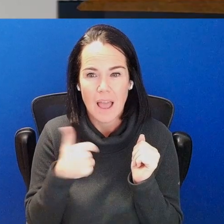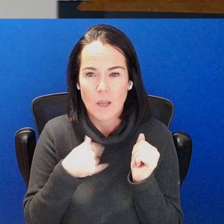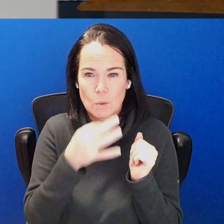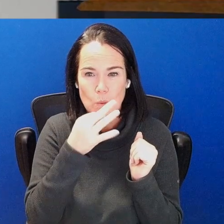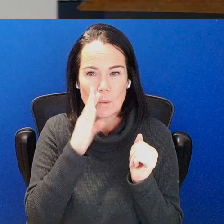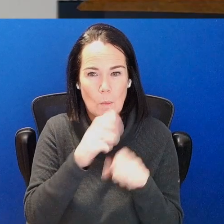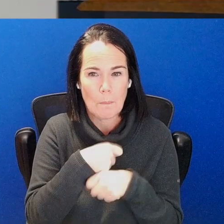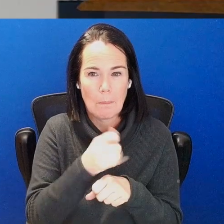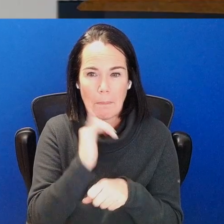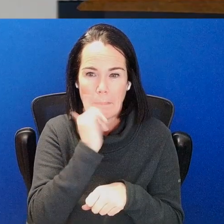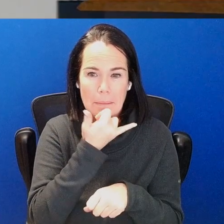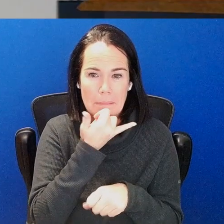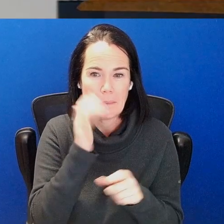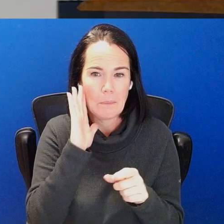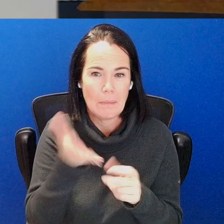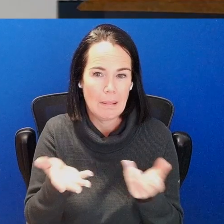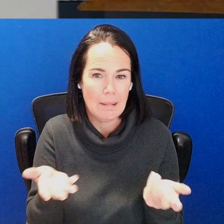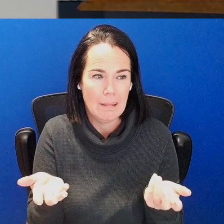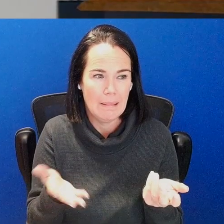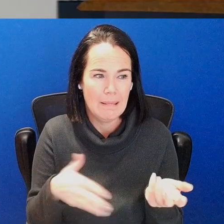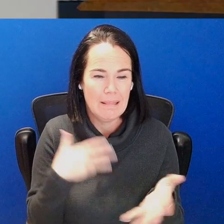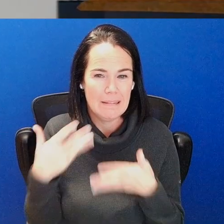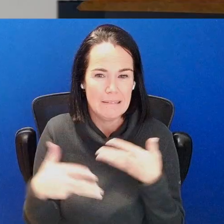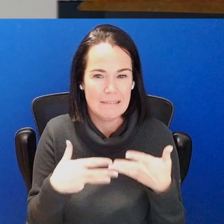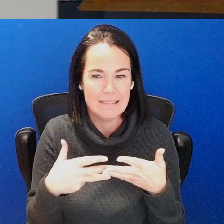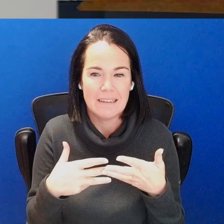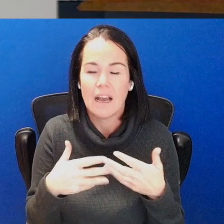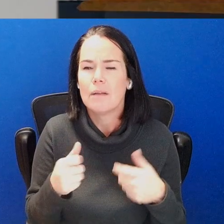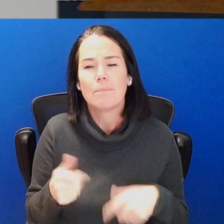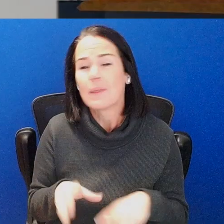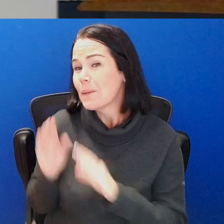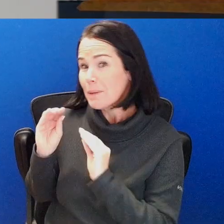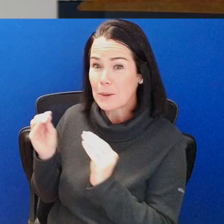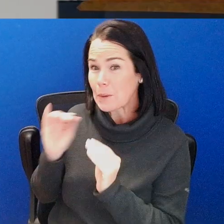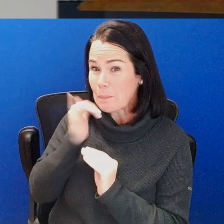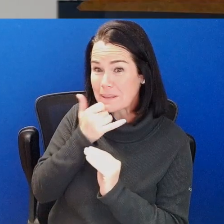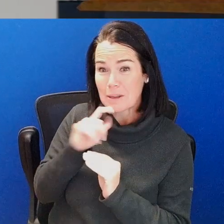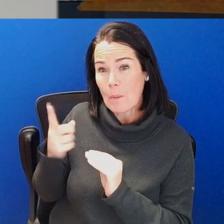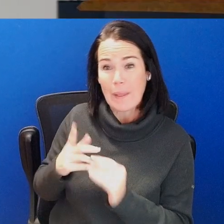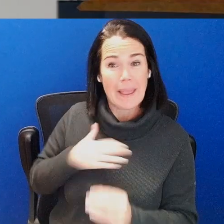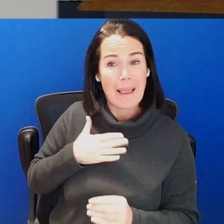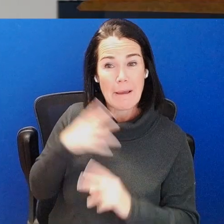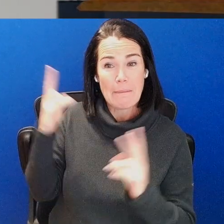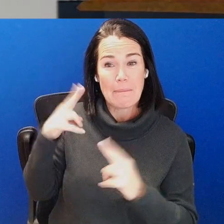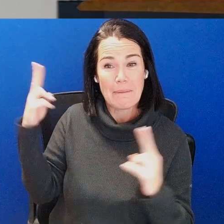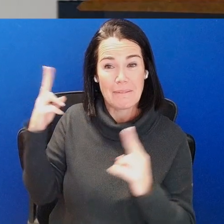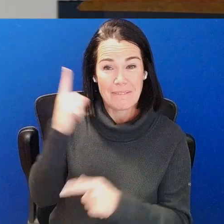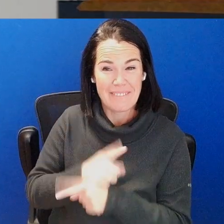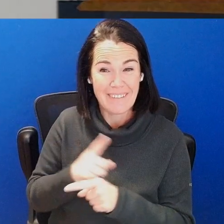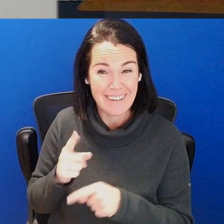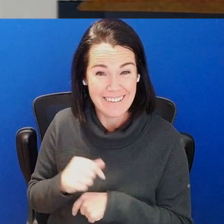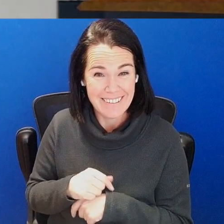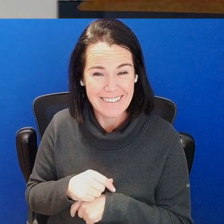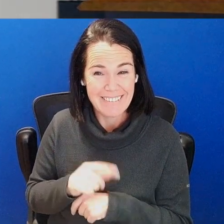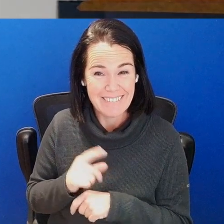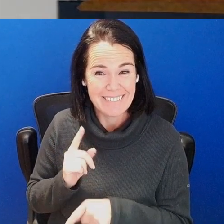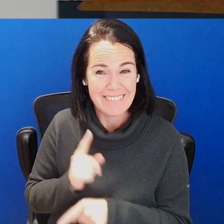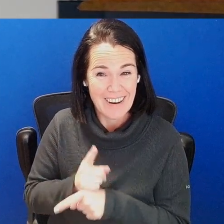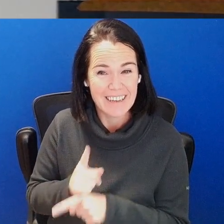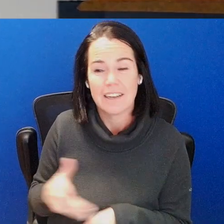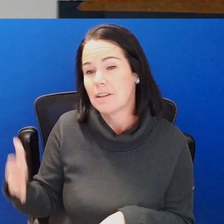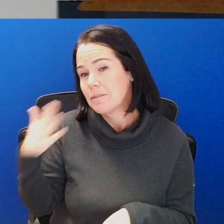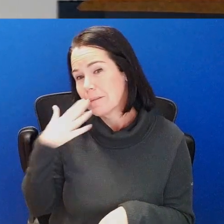feels like I'm about to make a mistake. And I mean, there's no mistakes, there's only happy accidents, right?